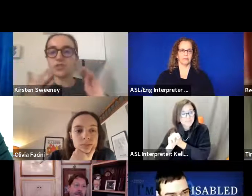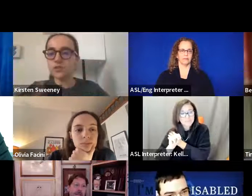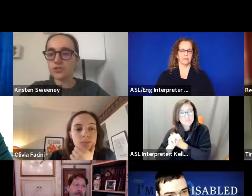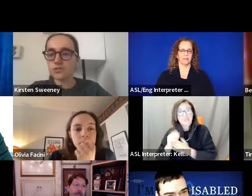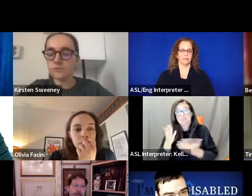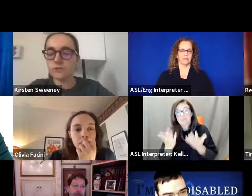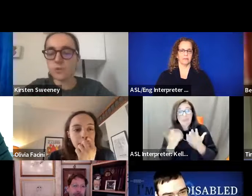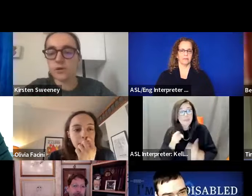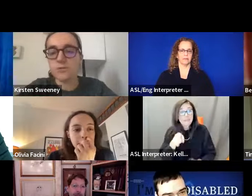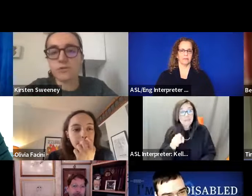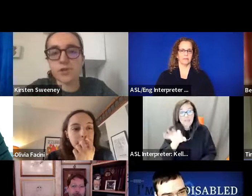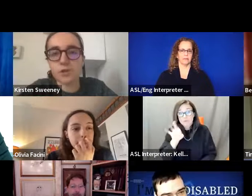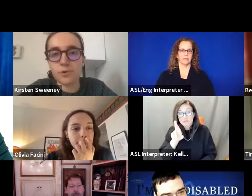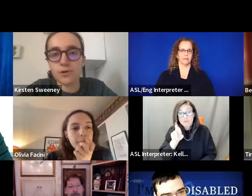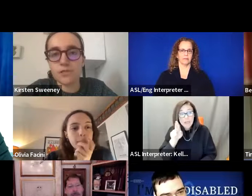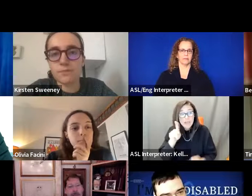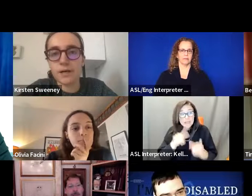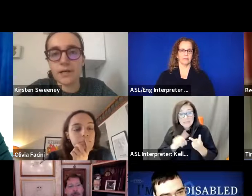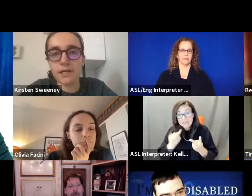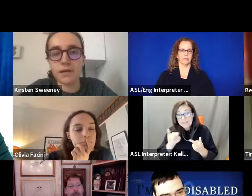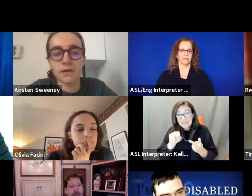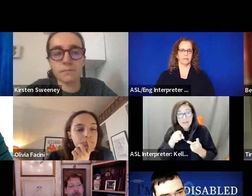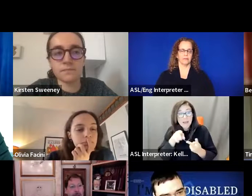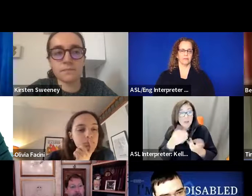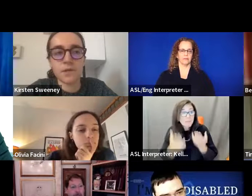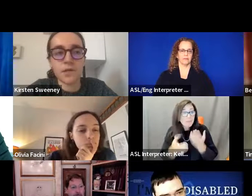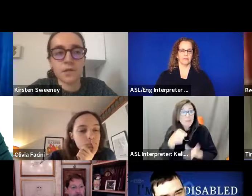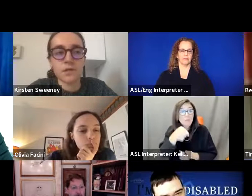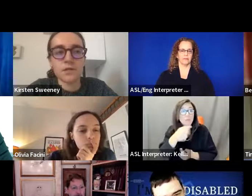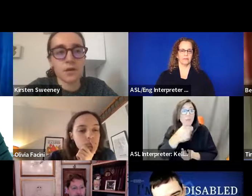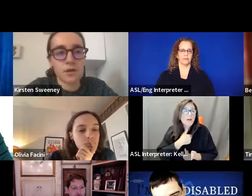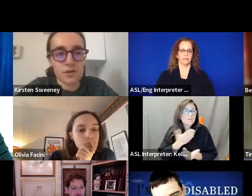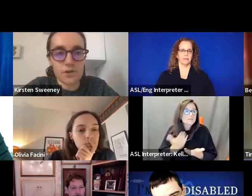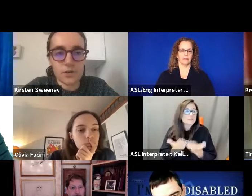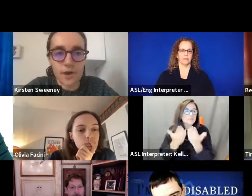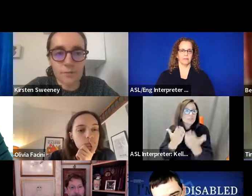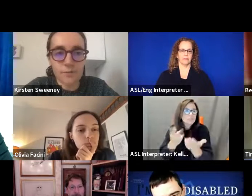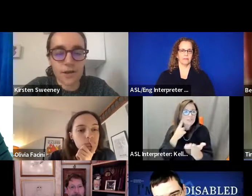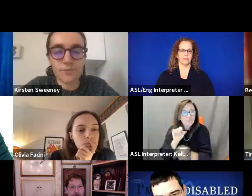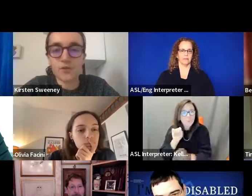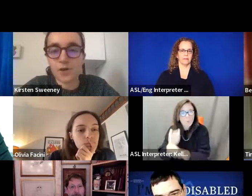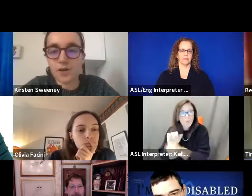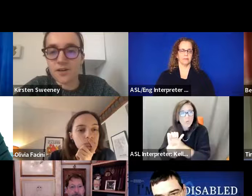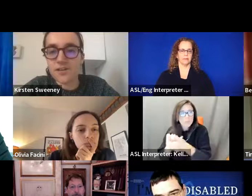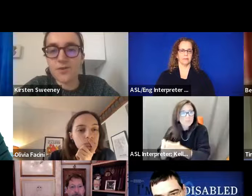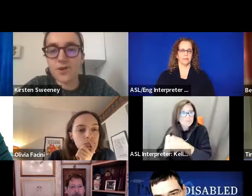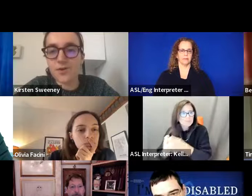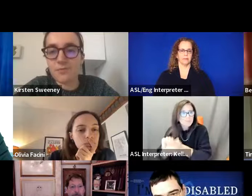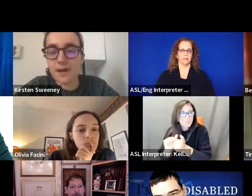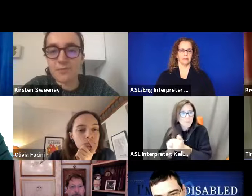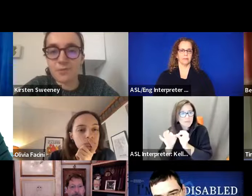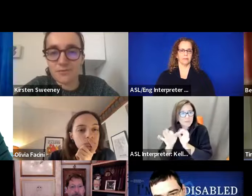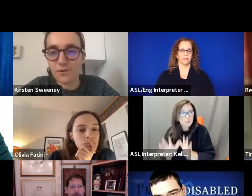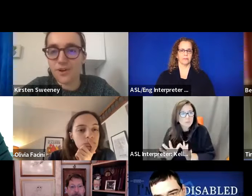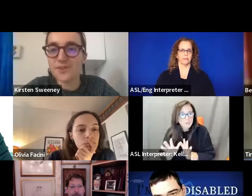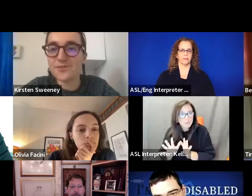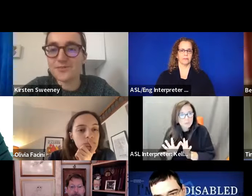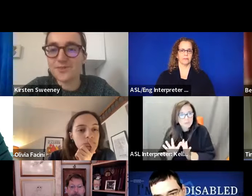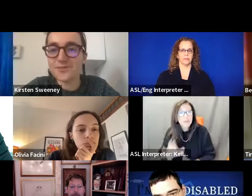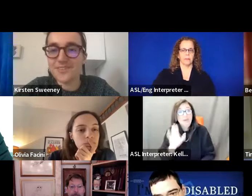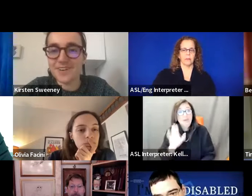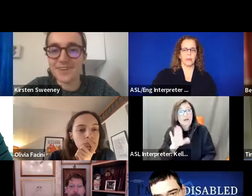like suggestions for working with interpreters, but Tucker, I'm sure Beth